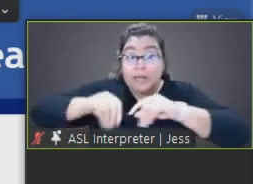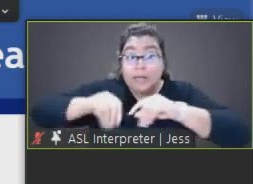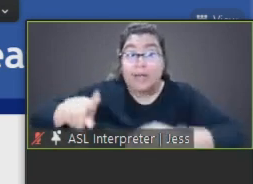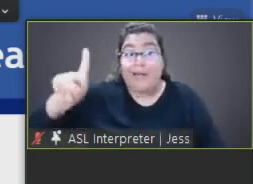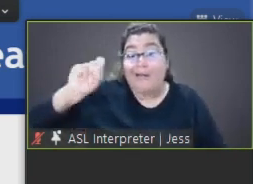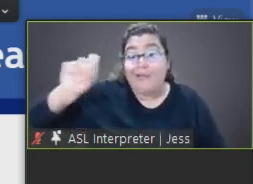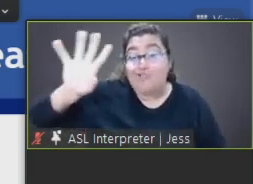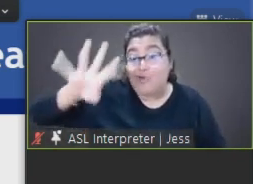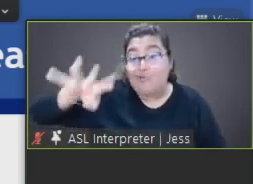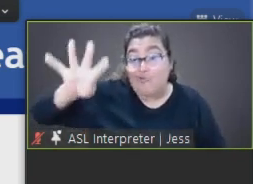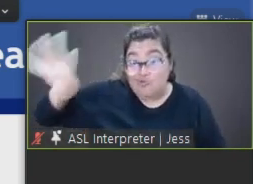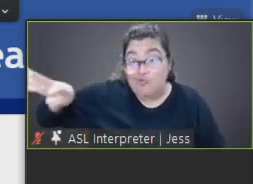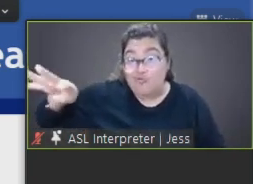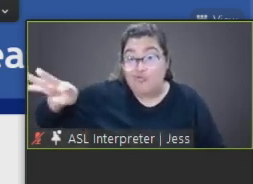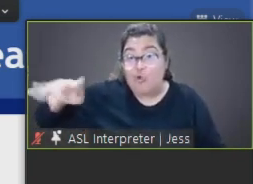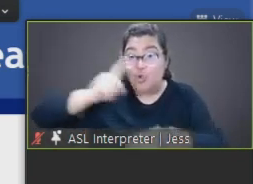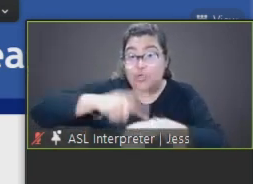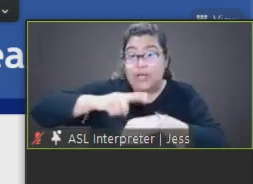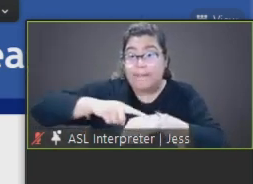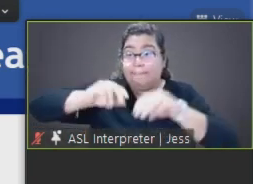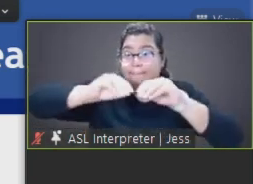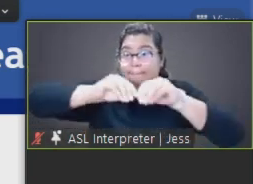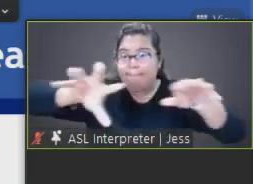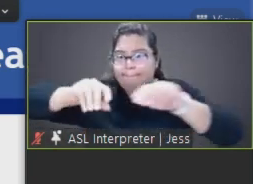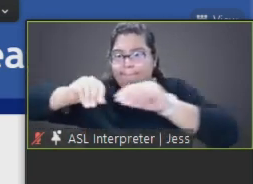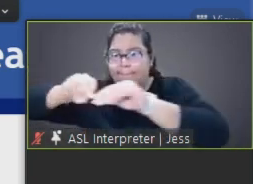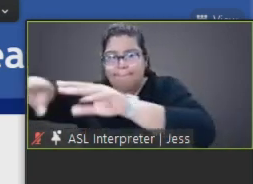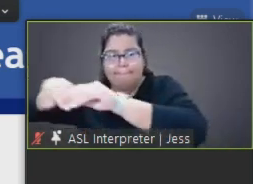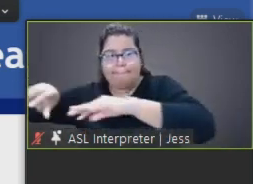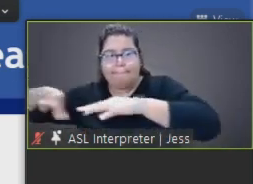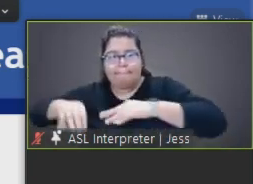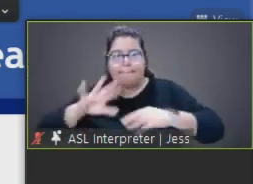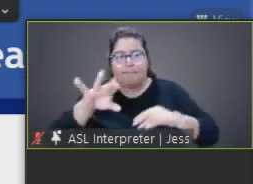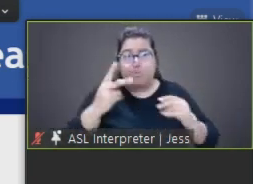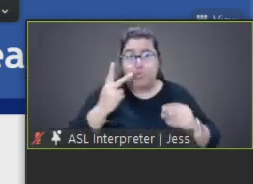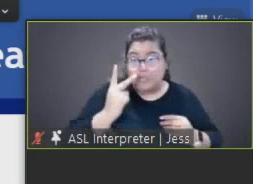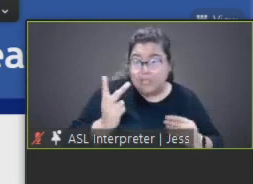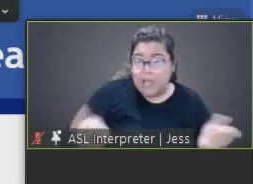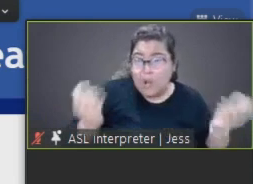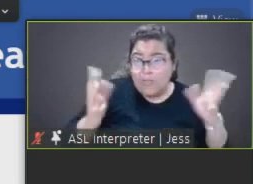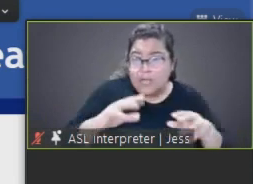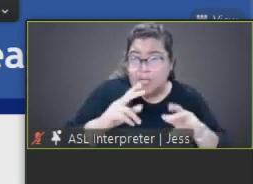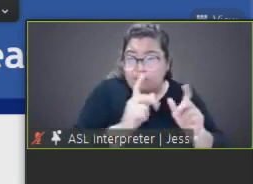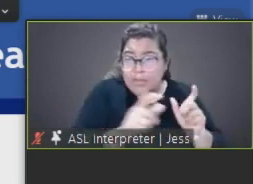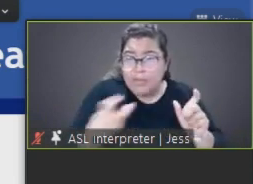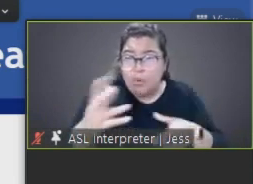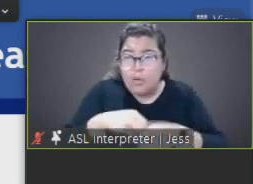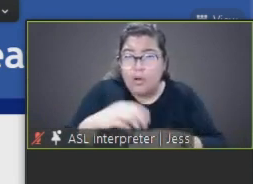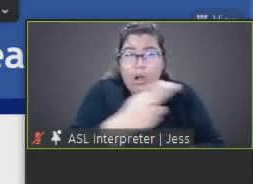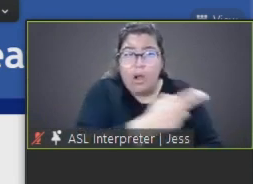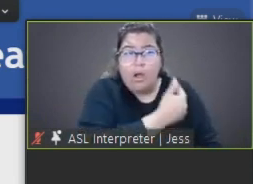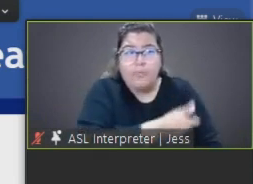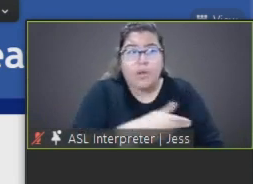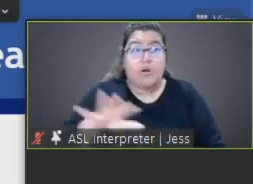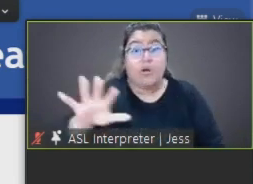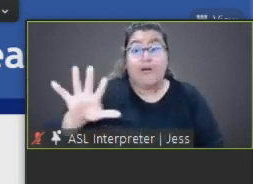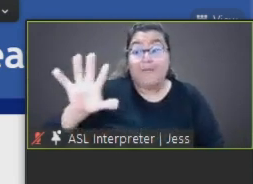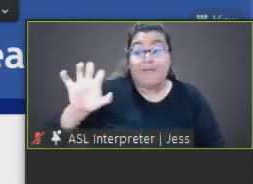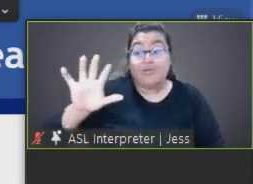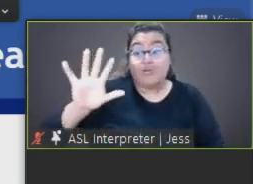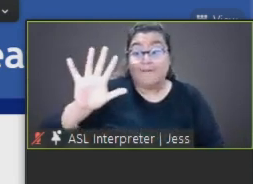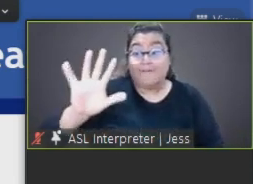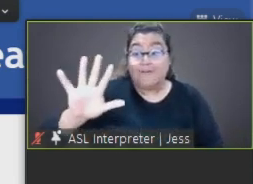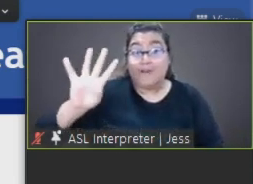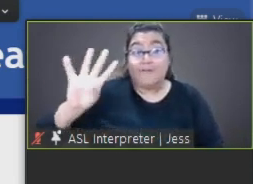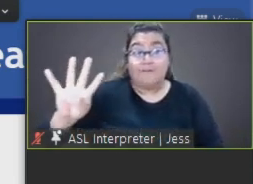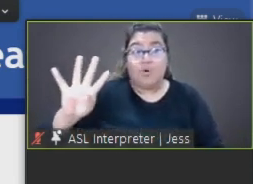the beginning of October. If you look at those hospitalization numbers, you'll see that the vast majority of them, 525 of the 554, are